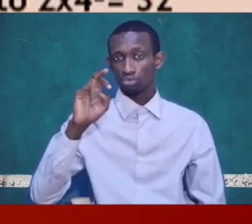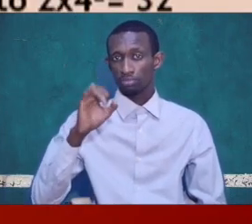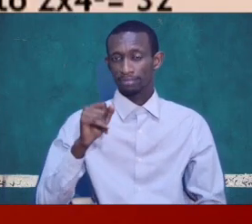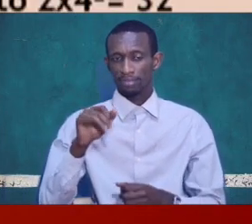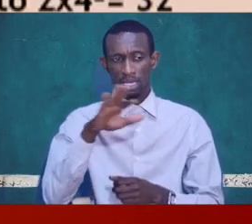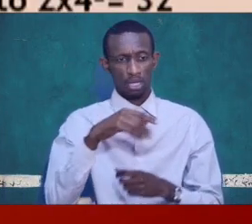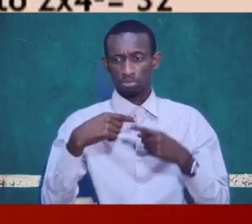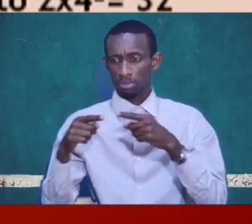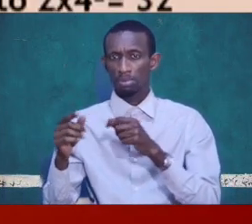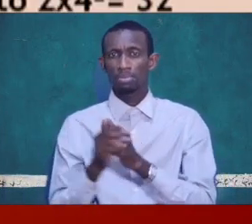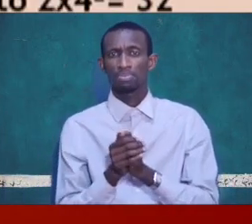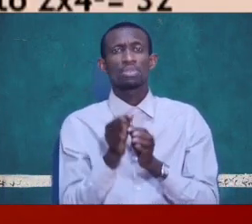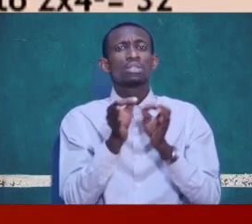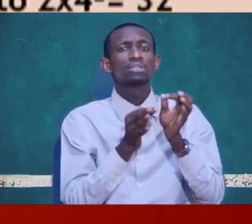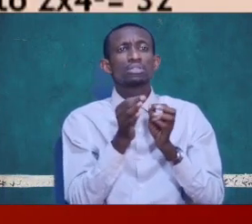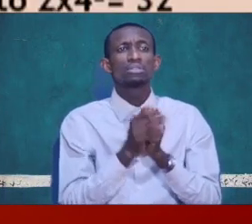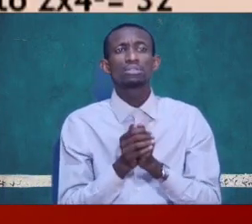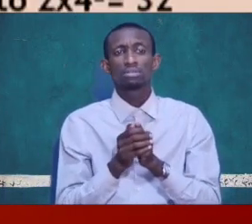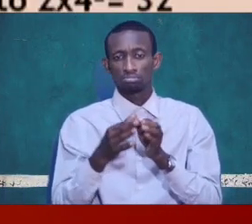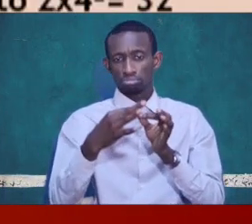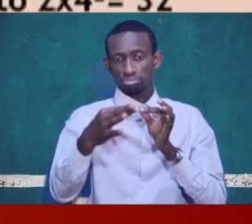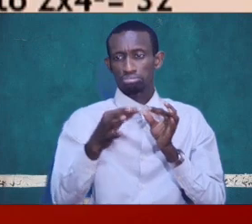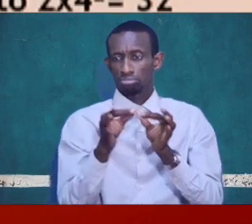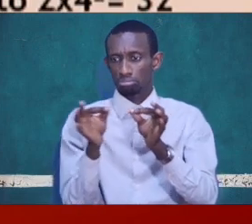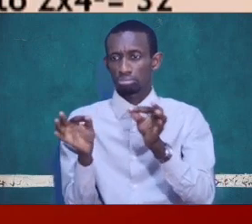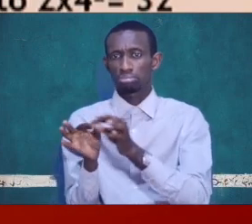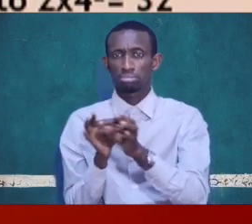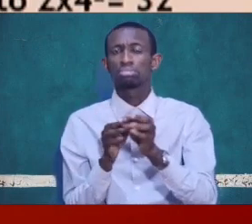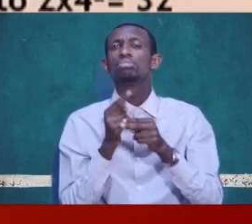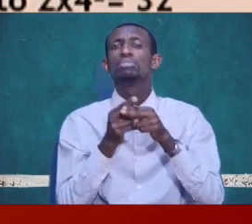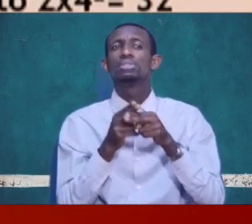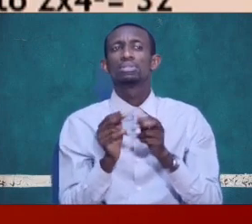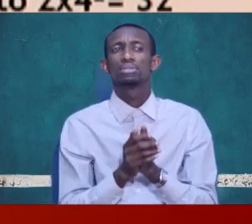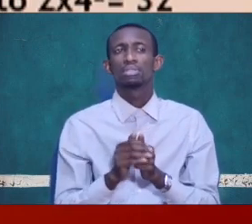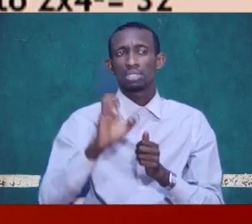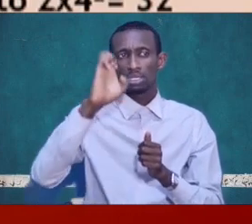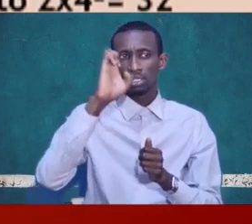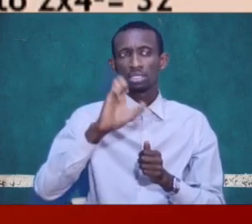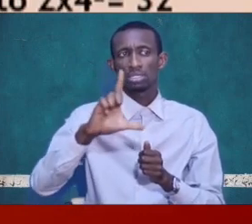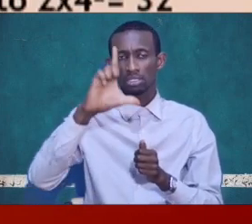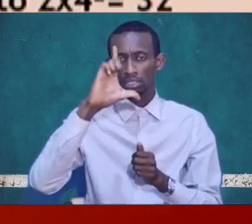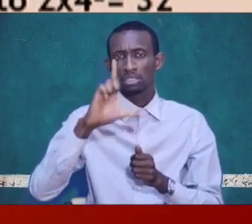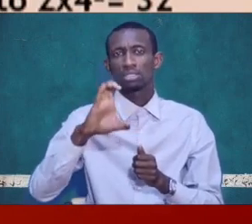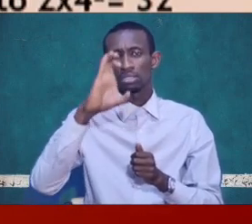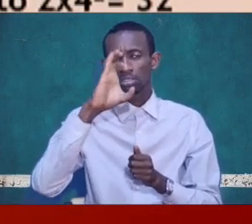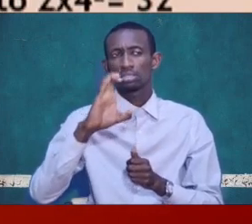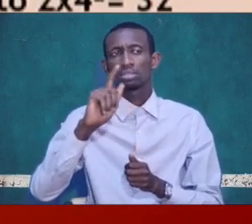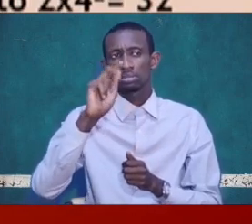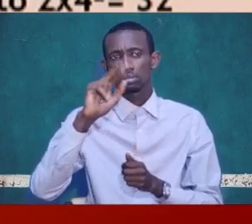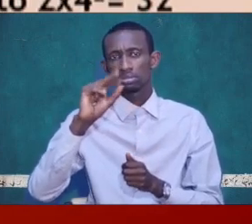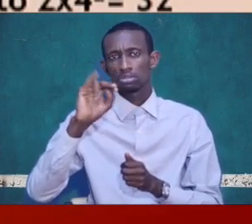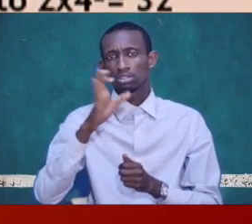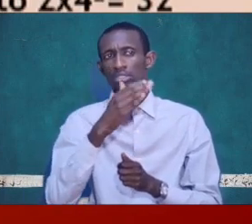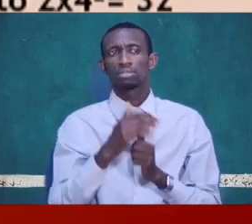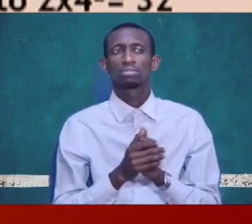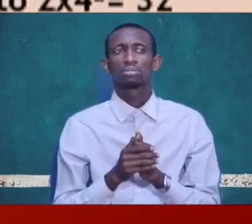distances around the nucleus, we call them electronic shells. You know how, if we